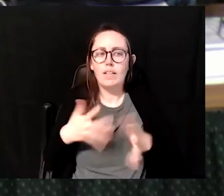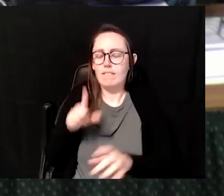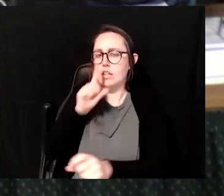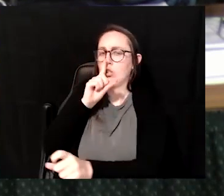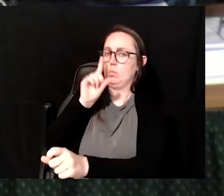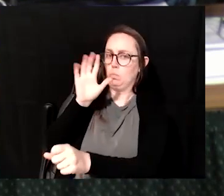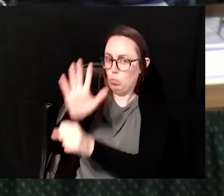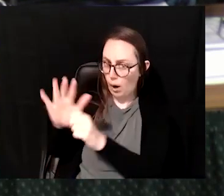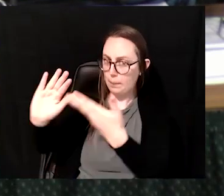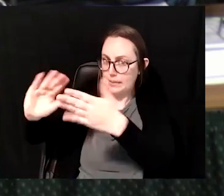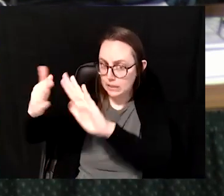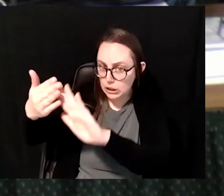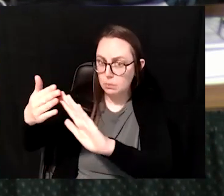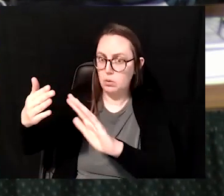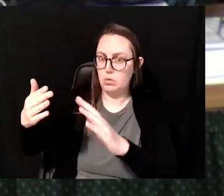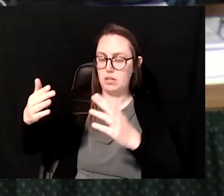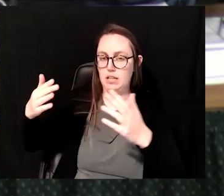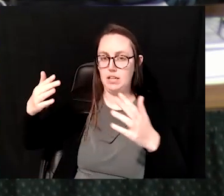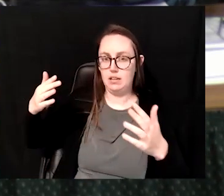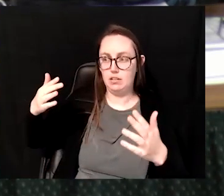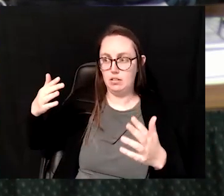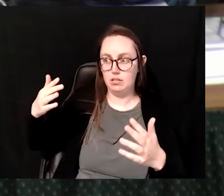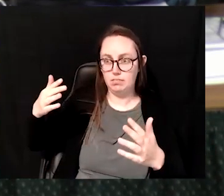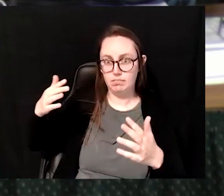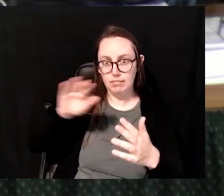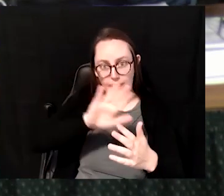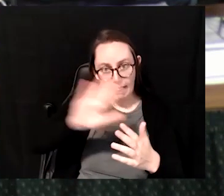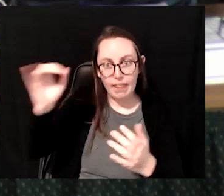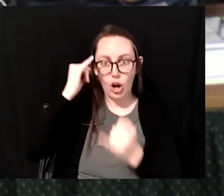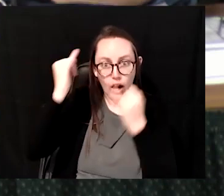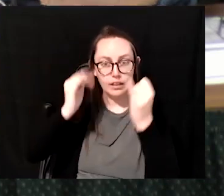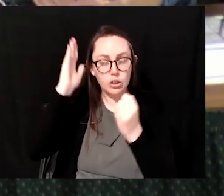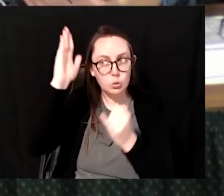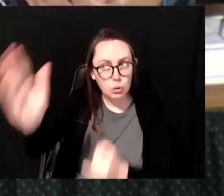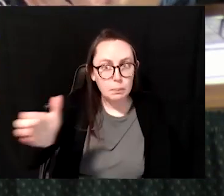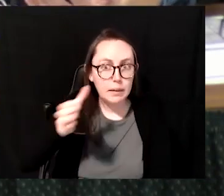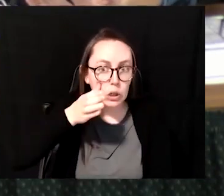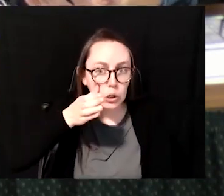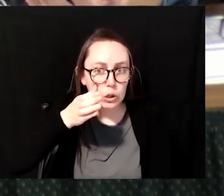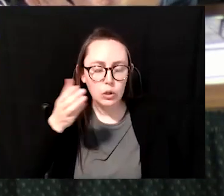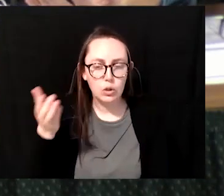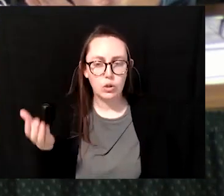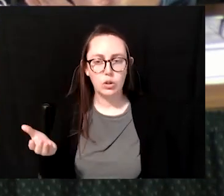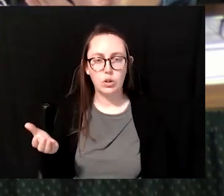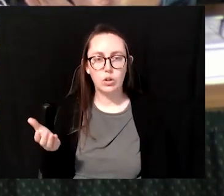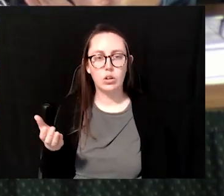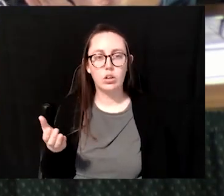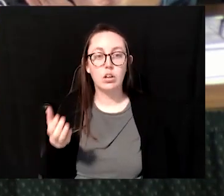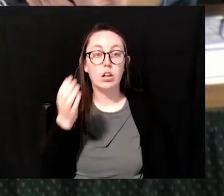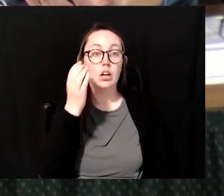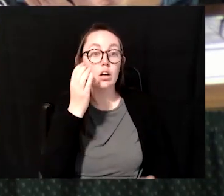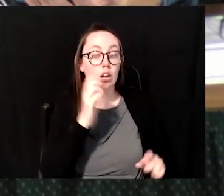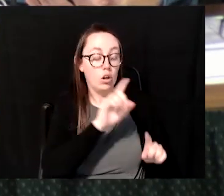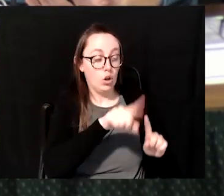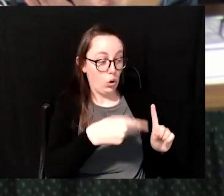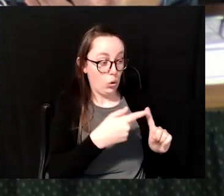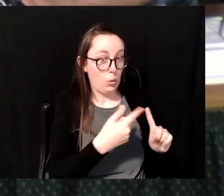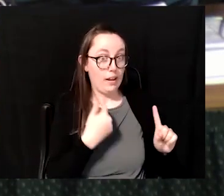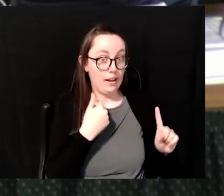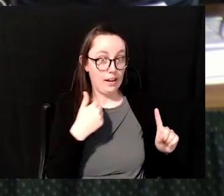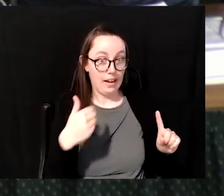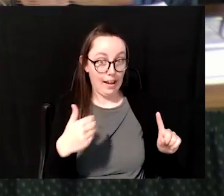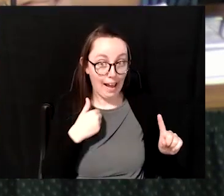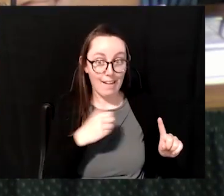dedicated employee uh that in turn perpetuates until we